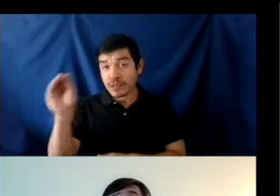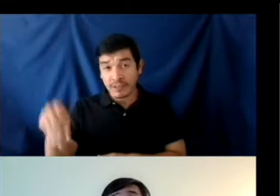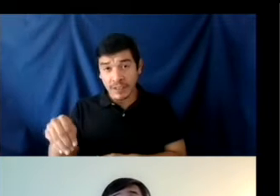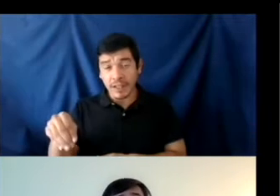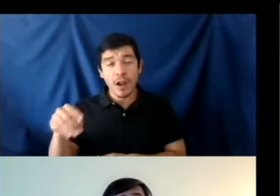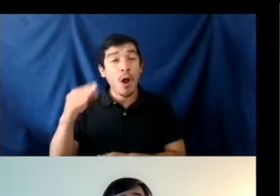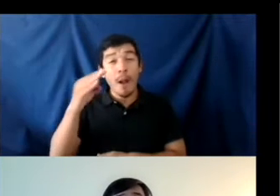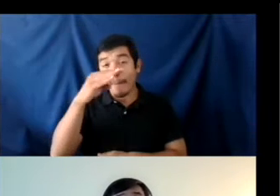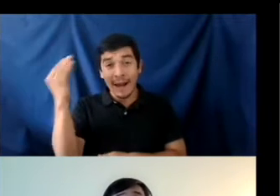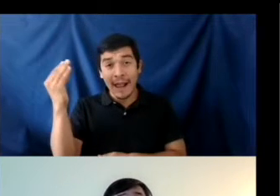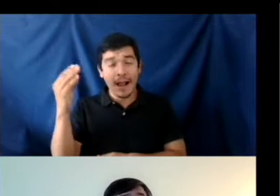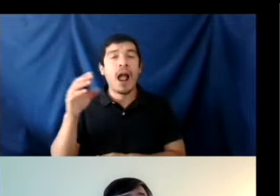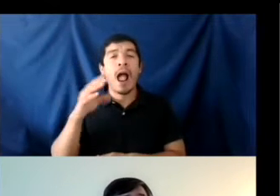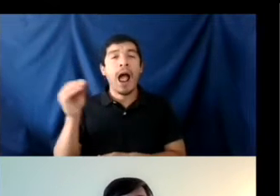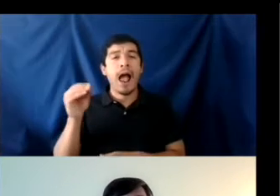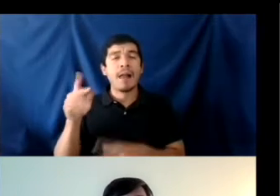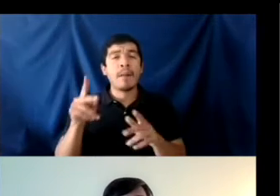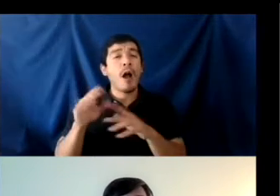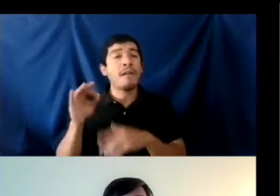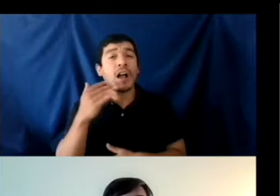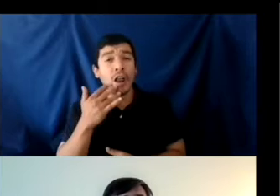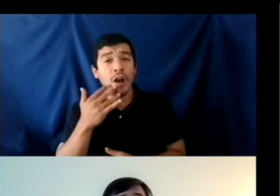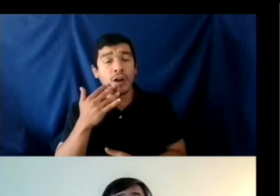are Black, Indigenous, and people of color.